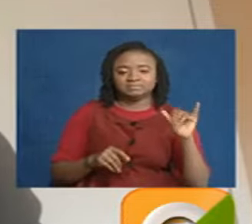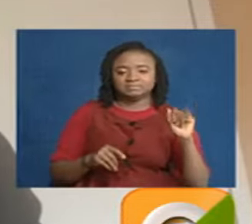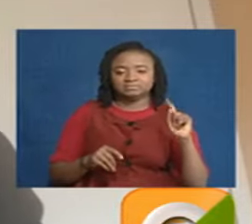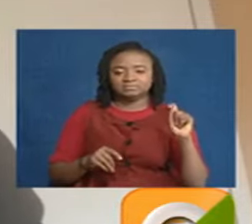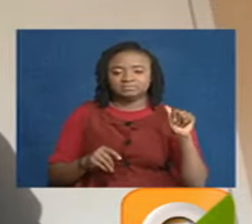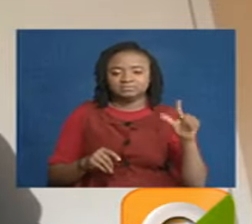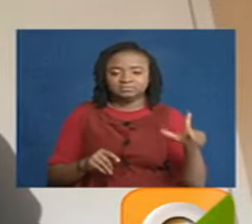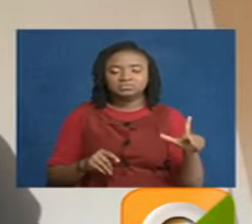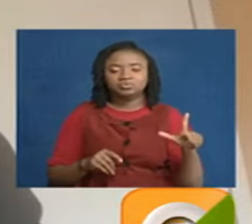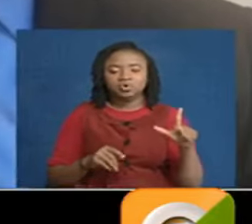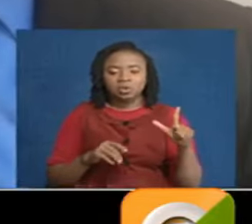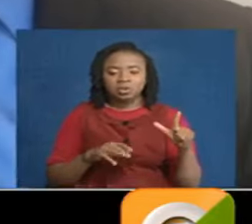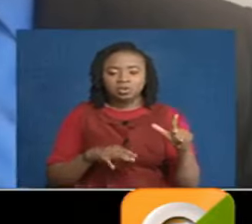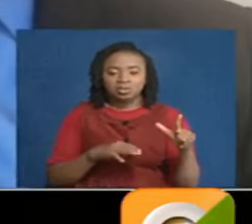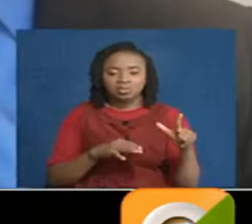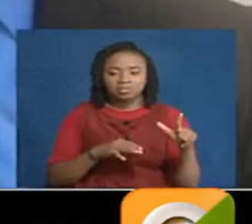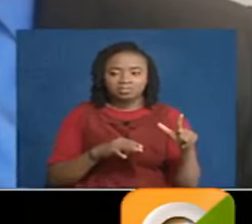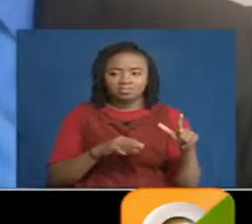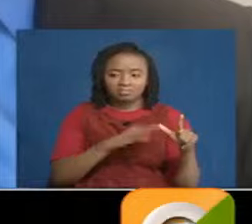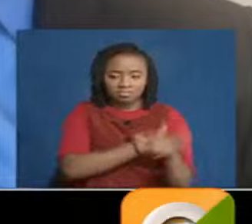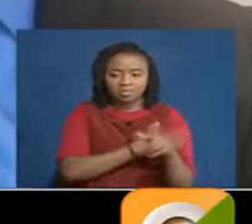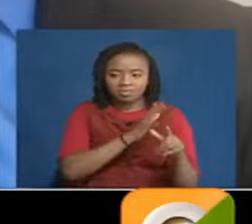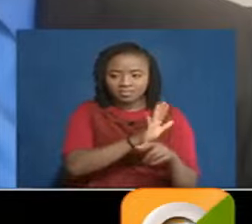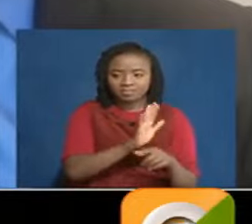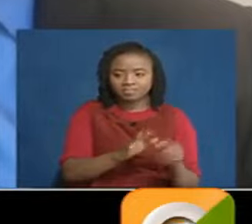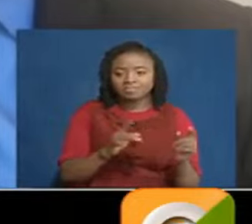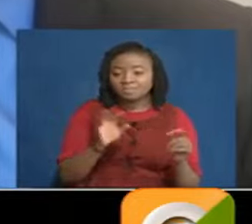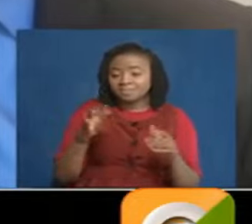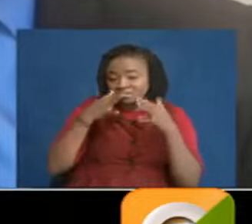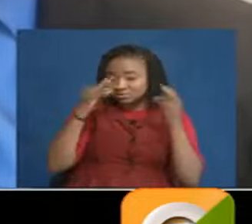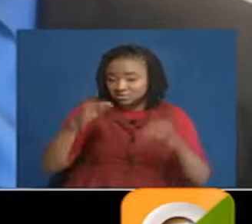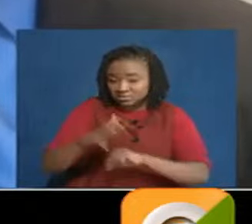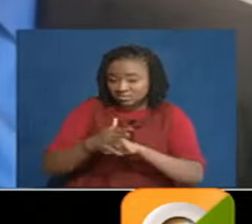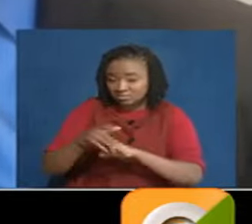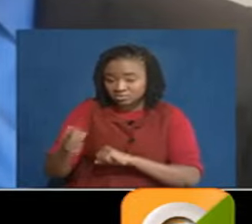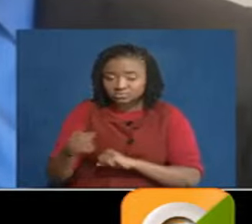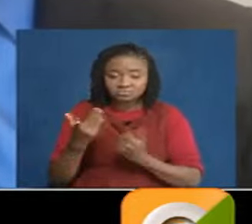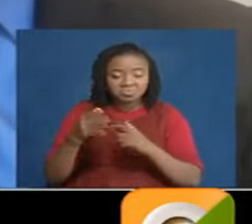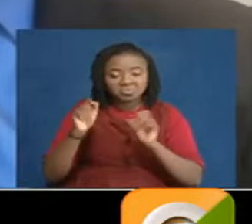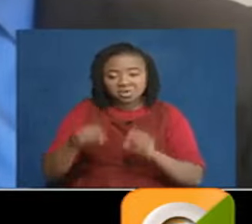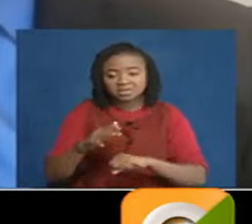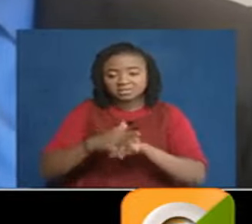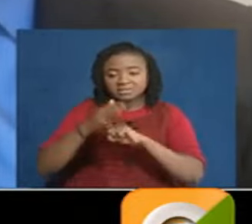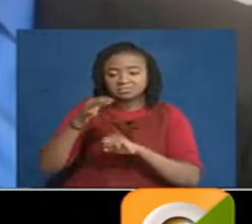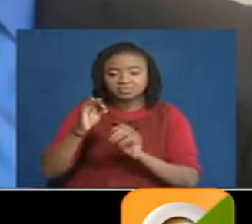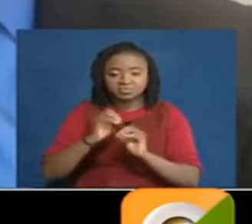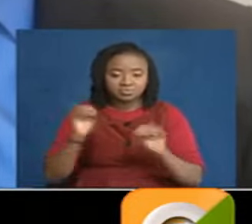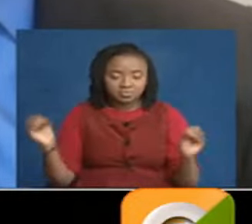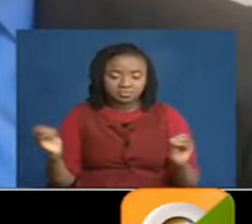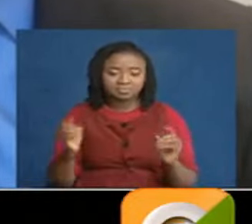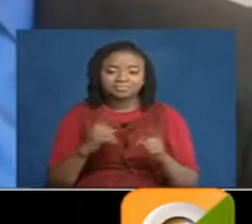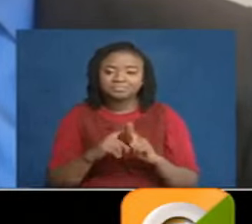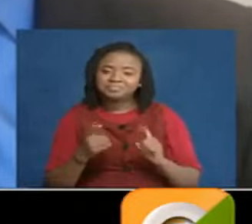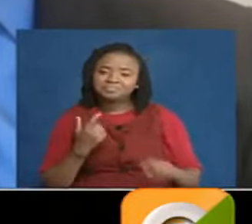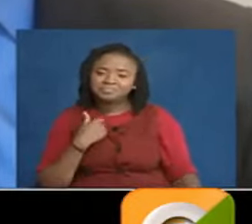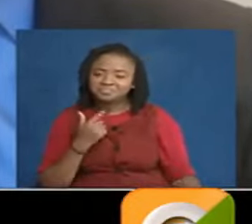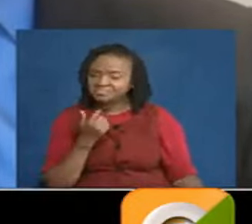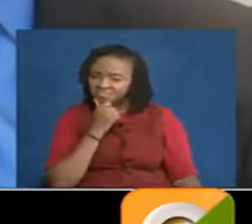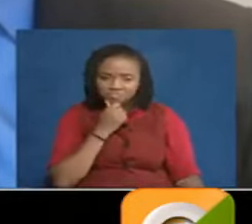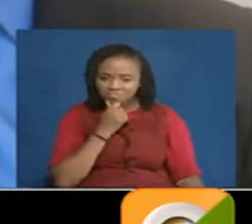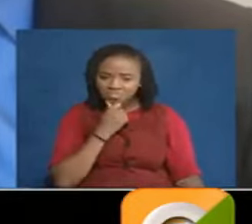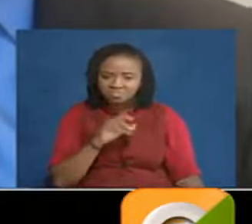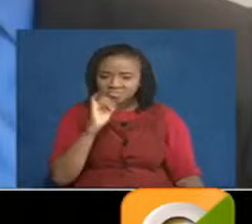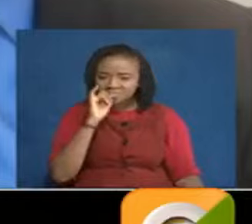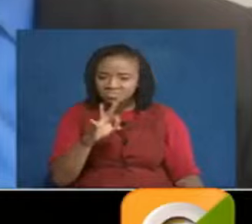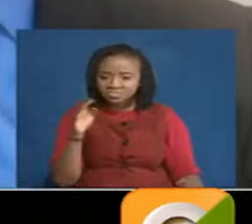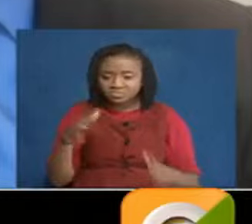so I have huge doubts that the veto is going to go anywhere. The question is, if African countries got